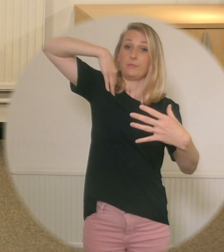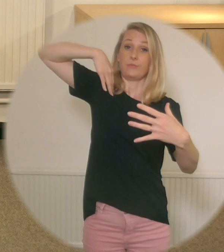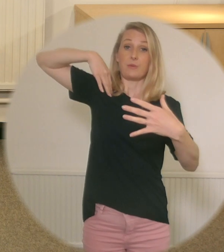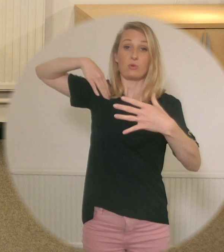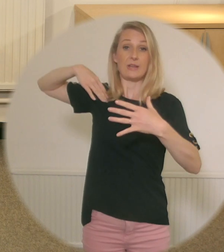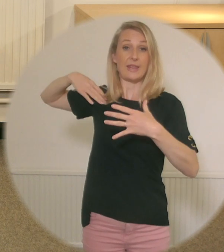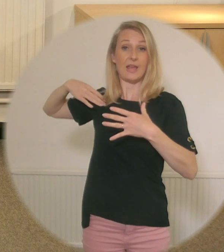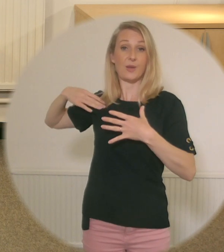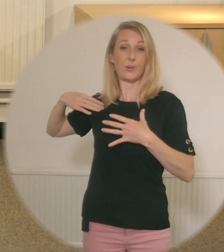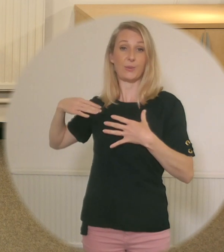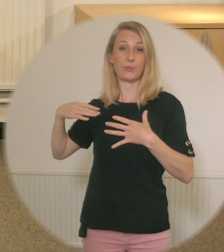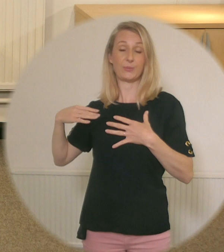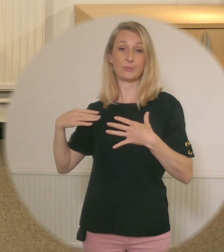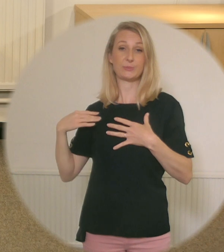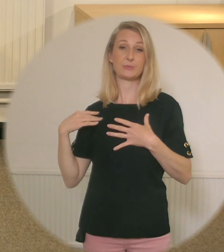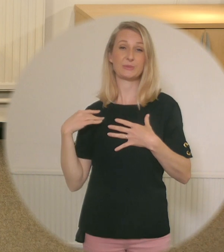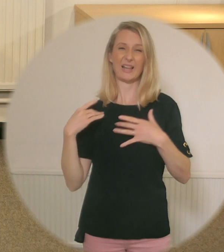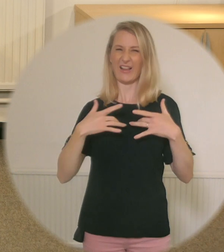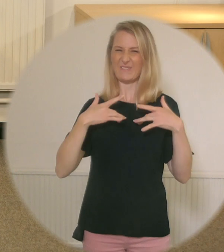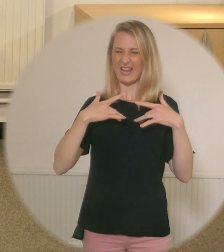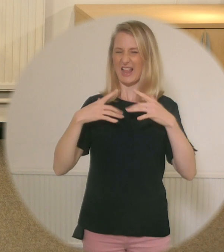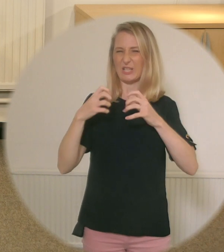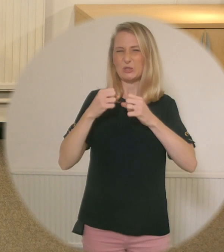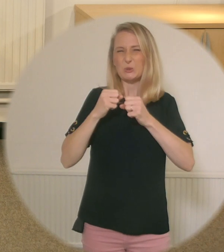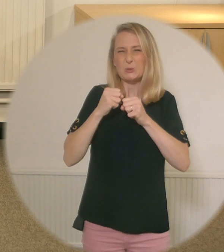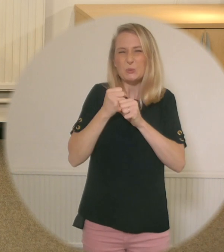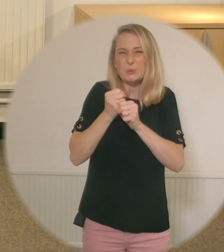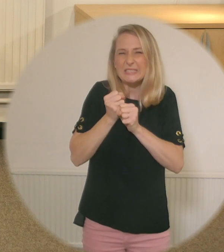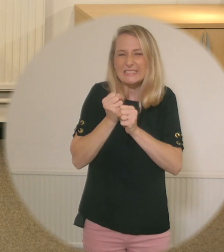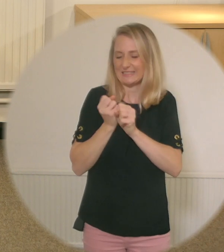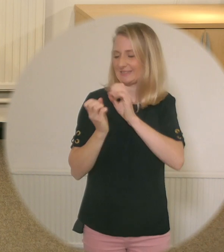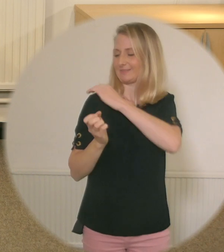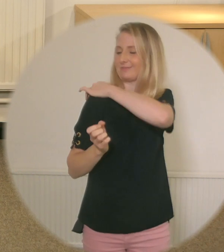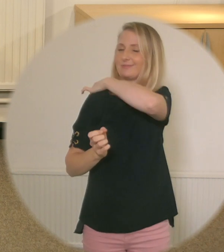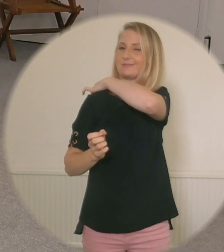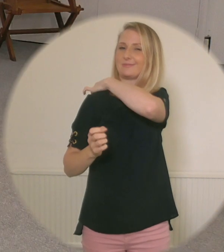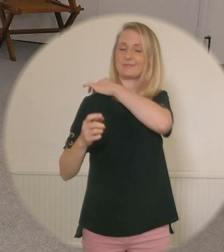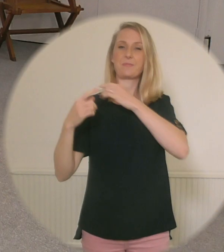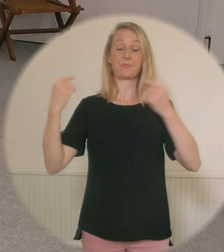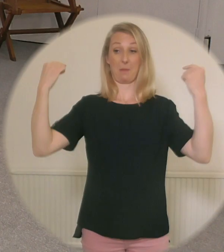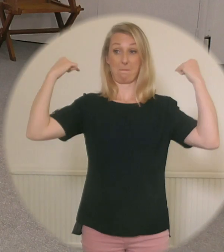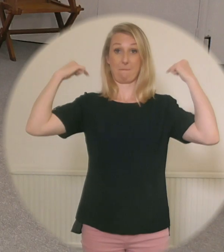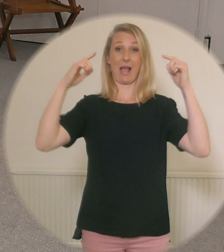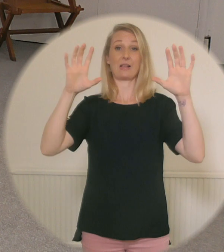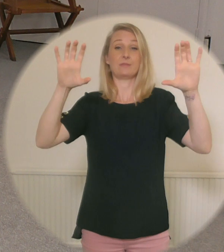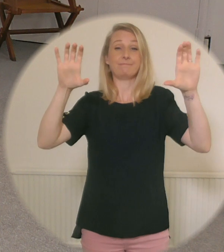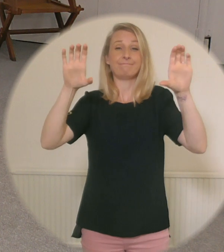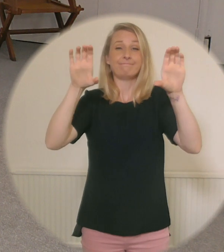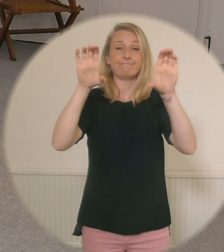And breathe out. Feel that you're squeezing your shoulder blades together at the back. Inhale.